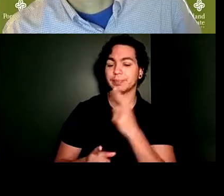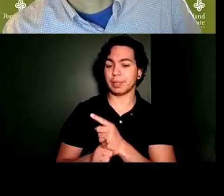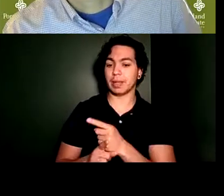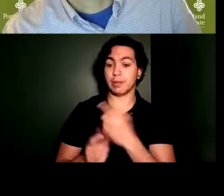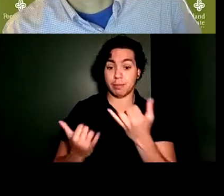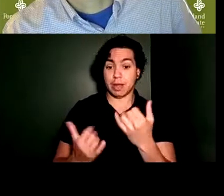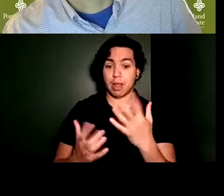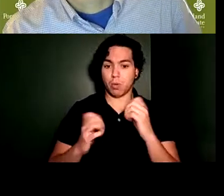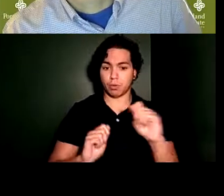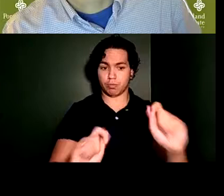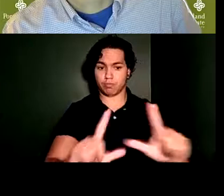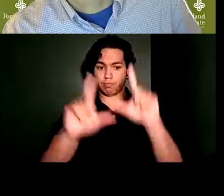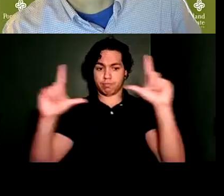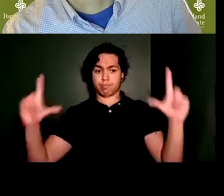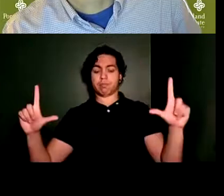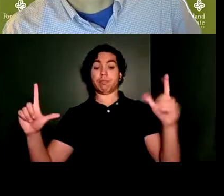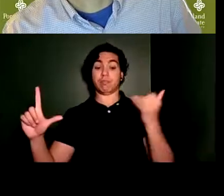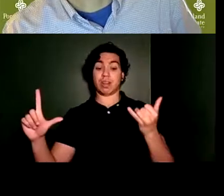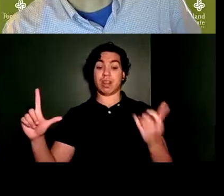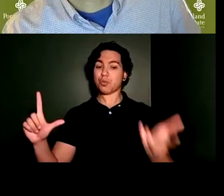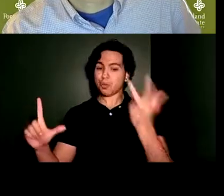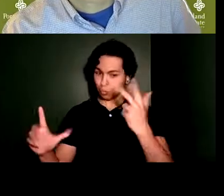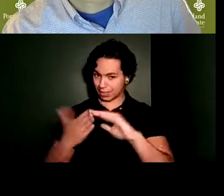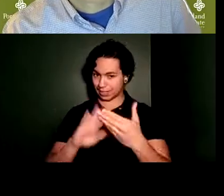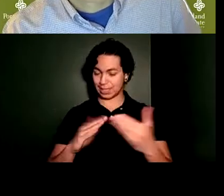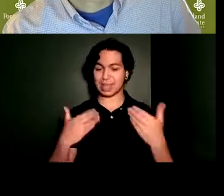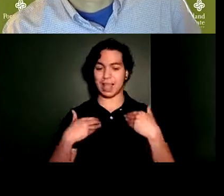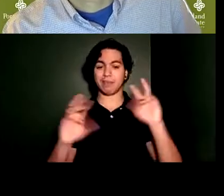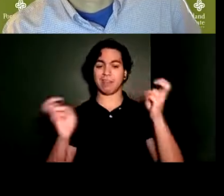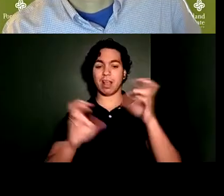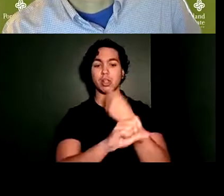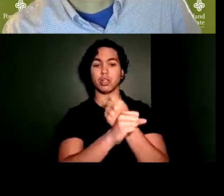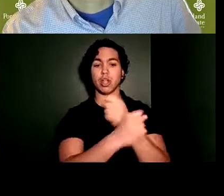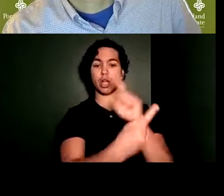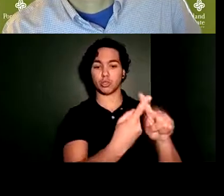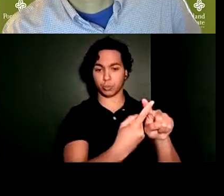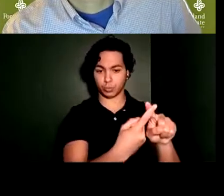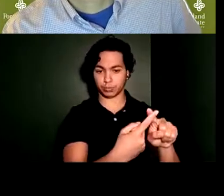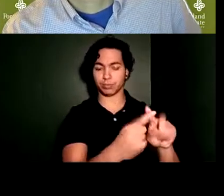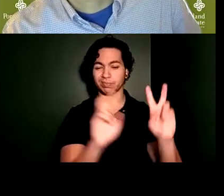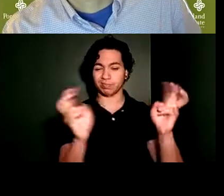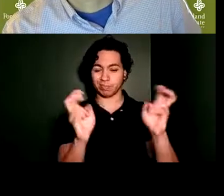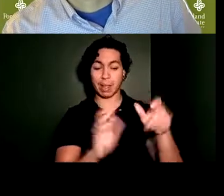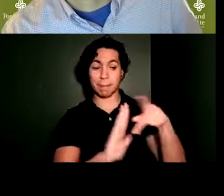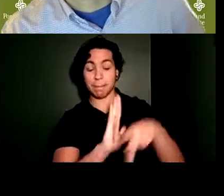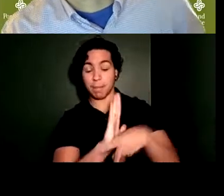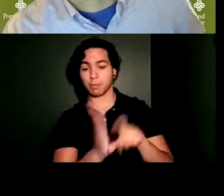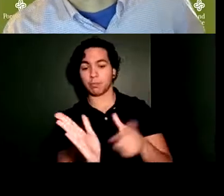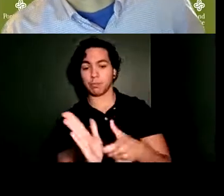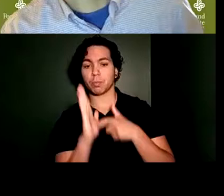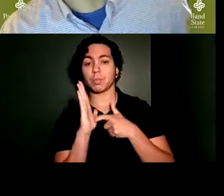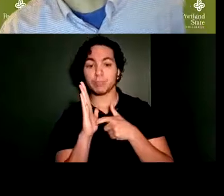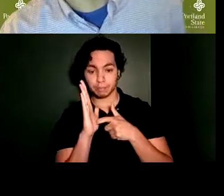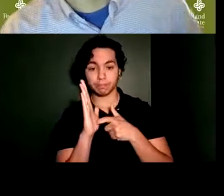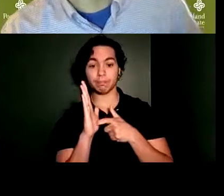there are currently 3 cities that require Lock 2. And as John mentioned, Lock 2 is the policy requirement where